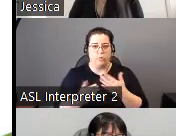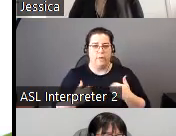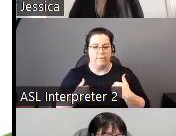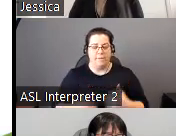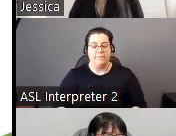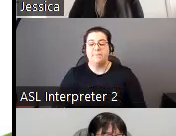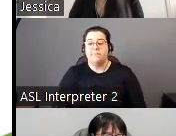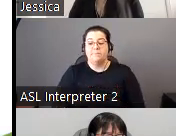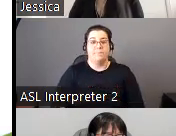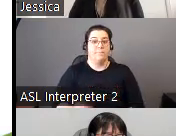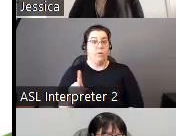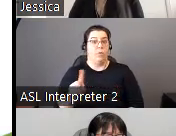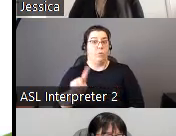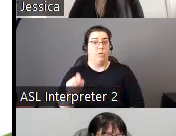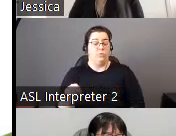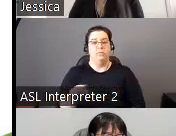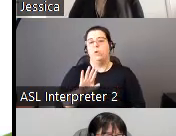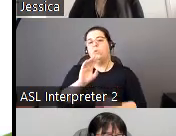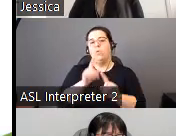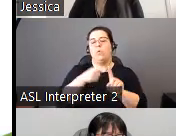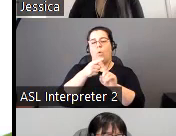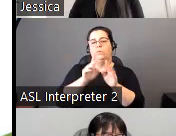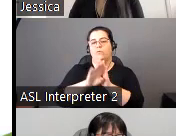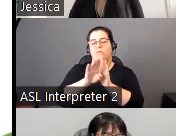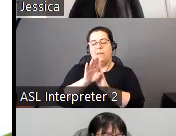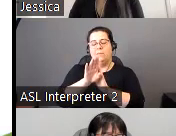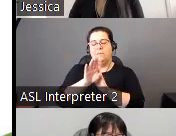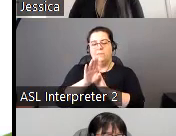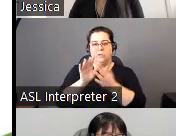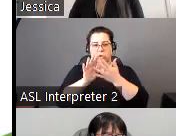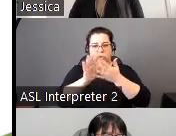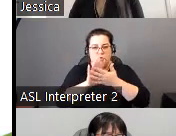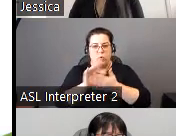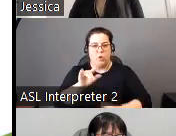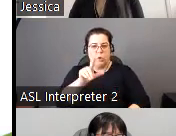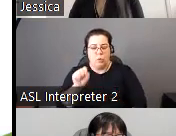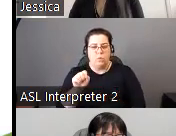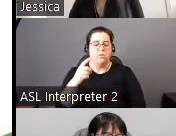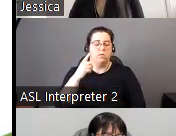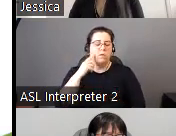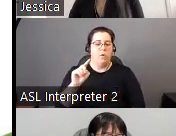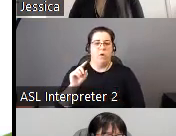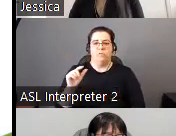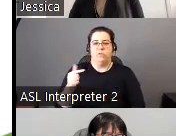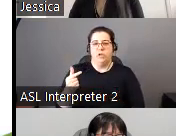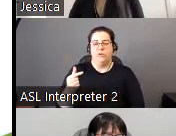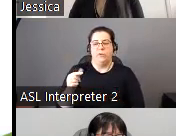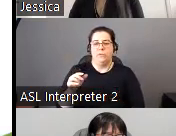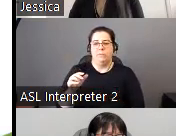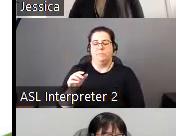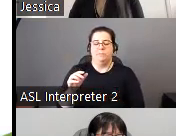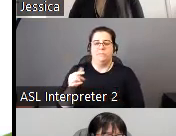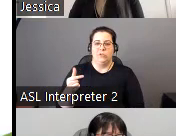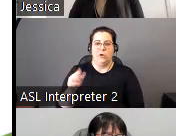is your goal to develop screening tools for older women experiencing gender-based violence in community or living in facilities,